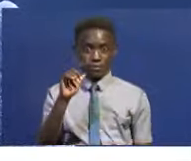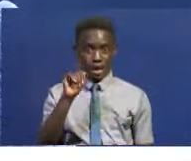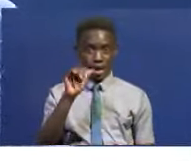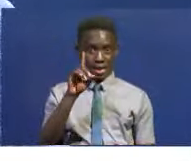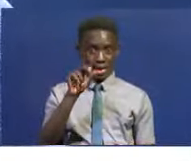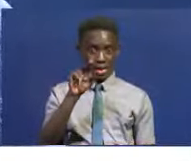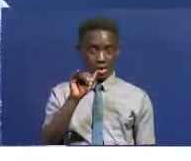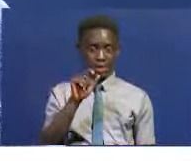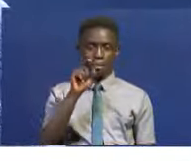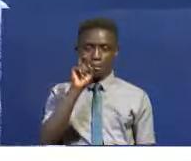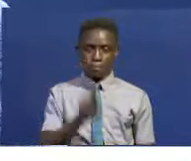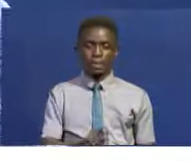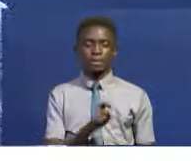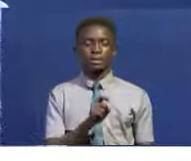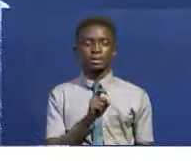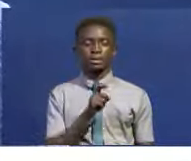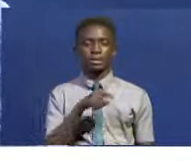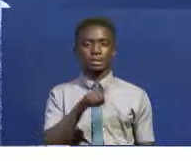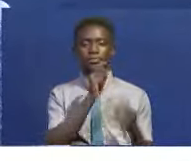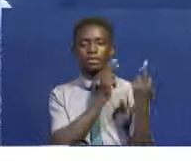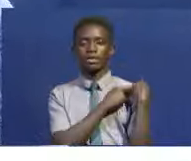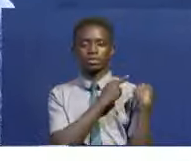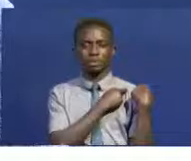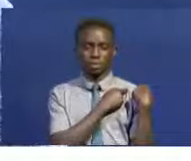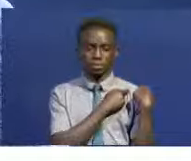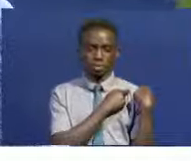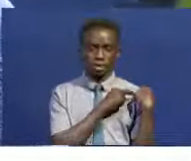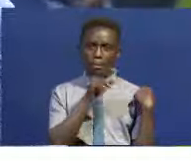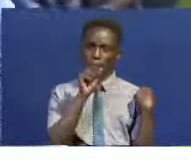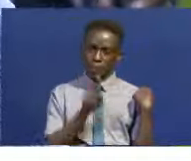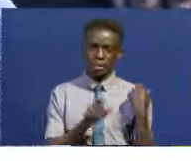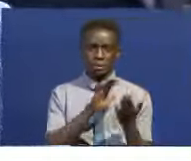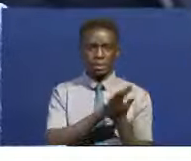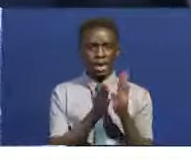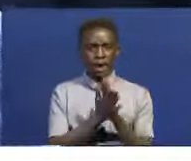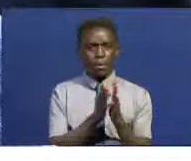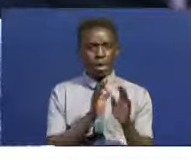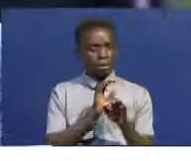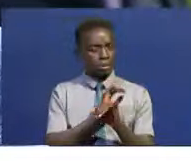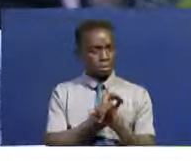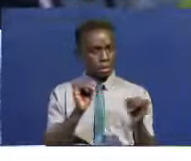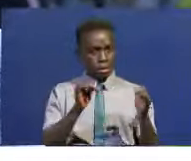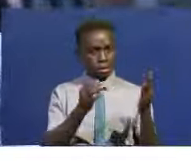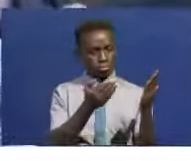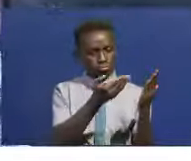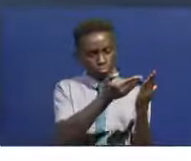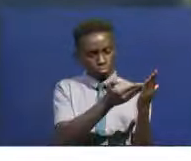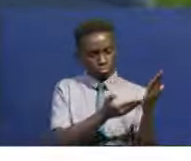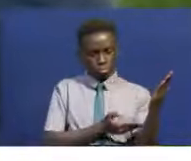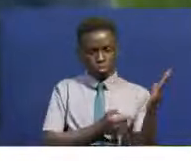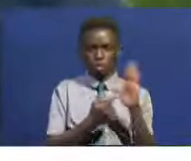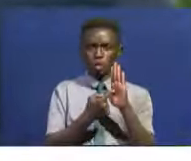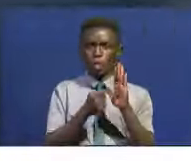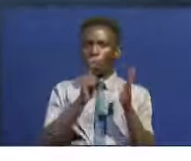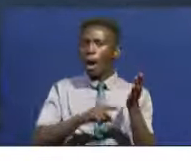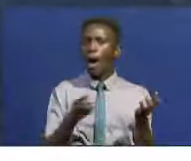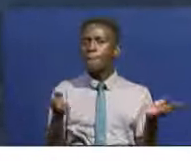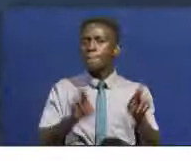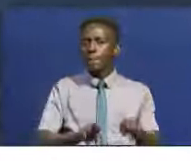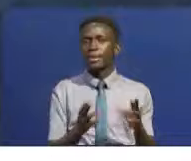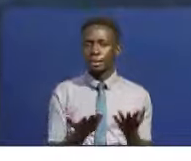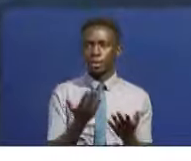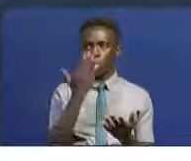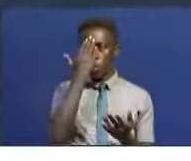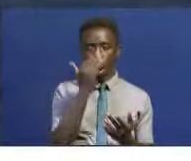There must be accountability in whatever happened. Because one, a deal, such a huge contract, cannot just be cancelled